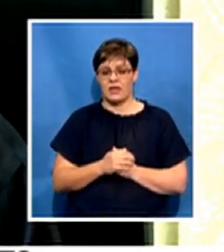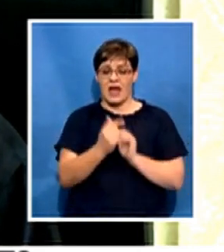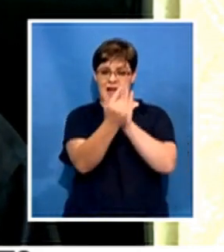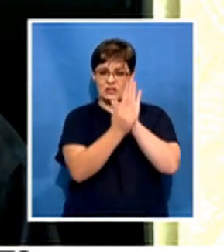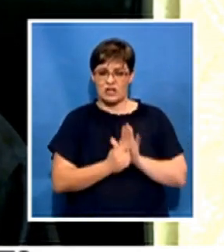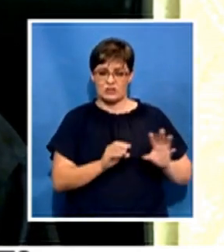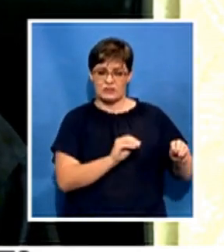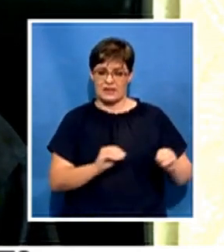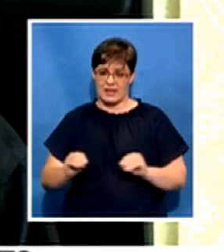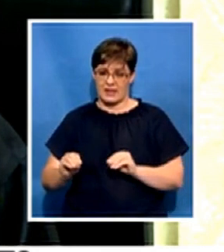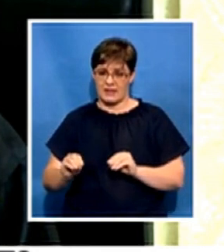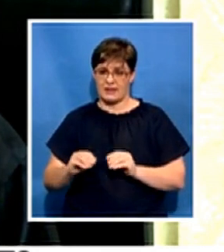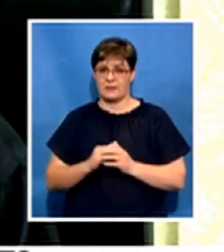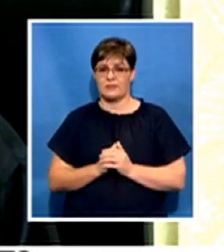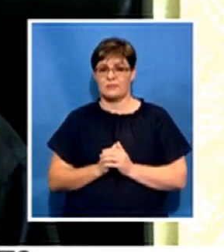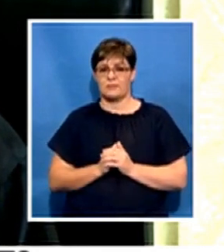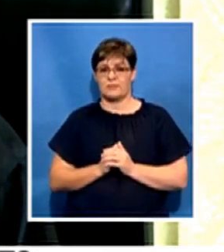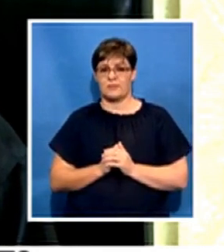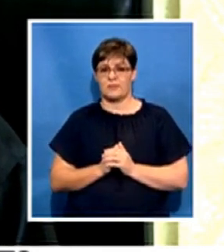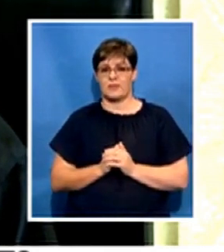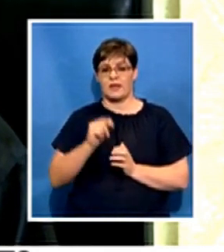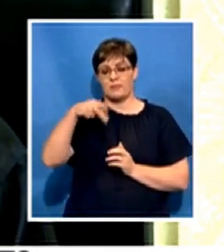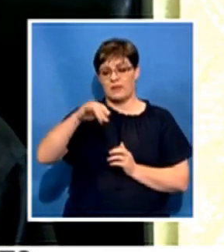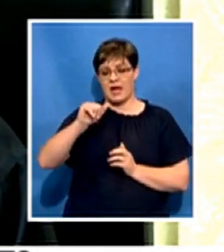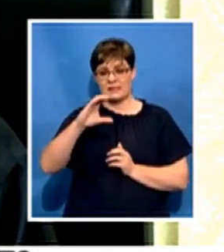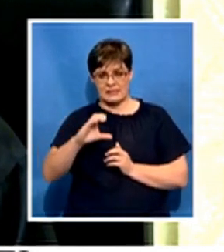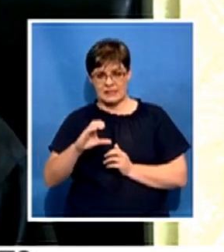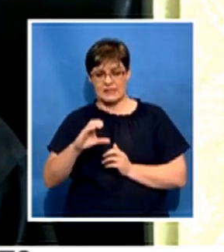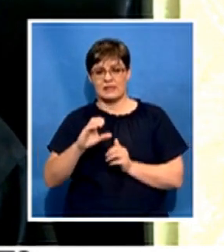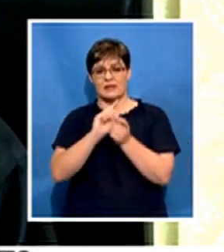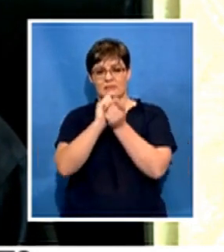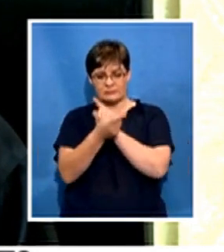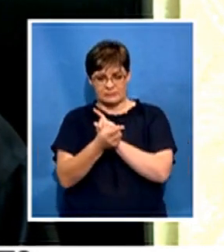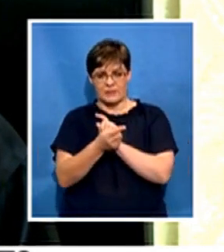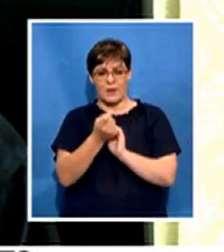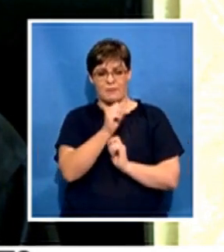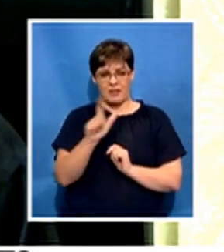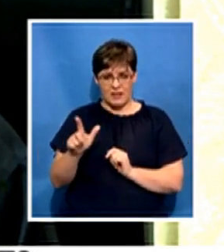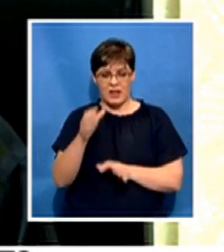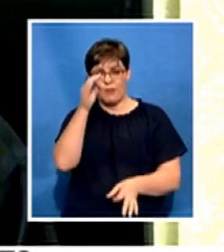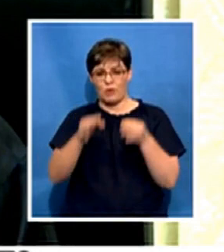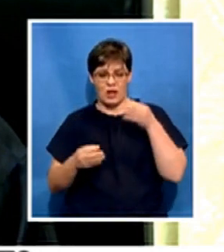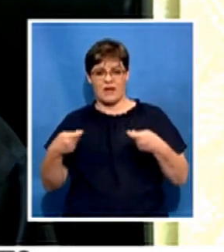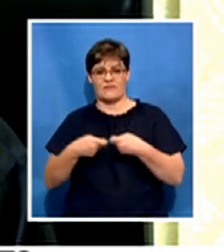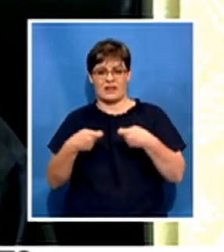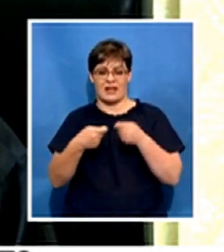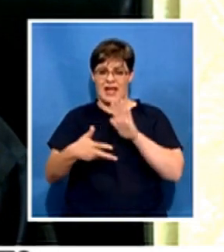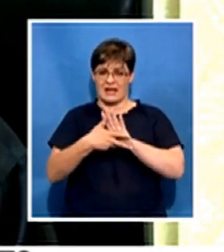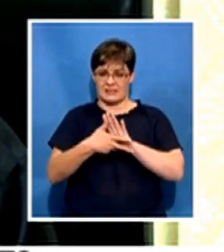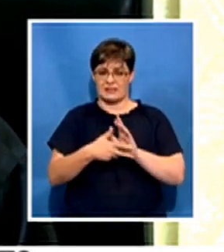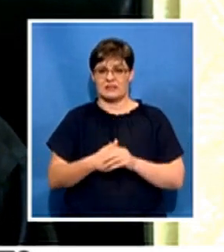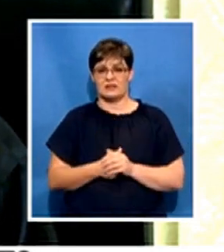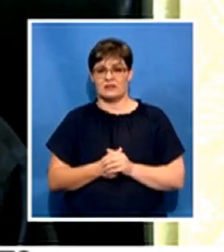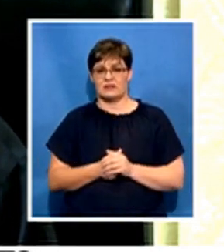the PIC Amendment Bill and the Political Party Funding Act The Cs expressed concern by